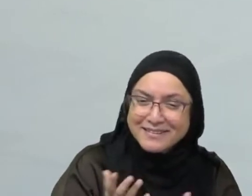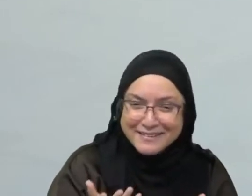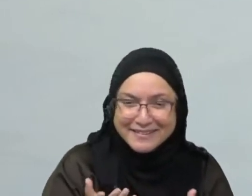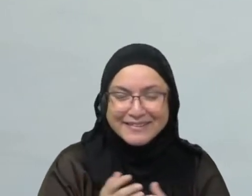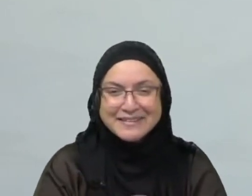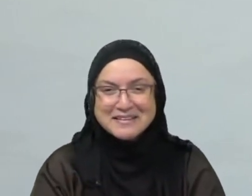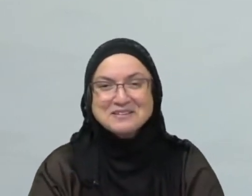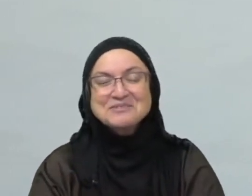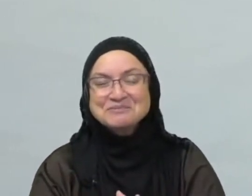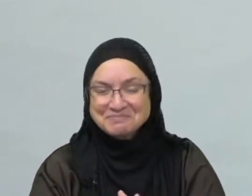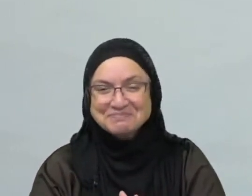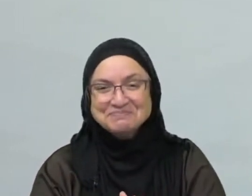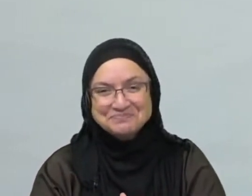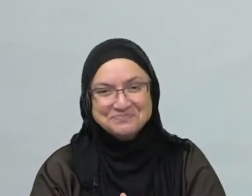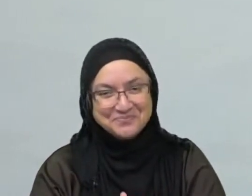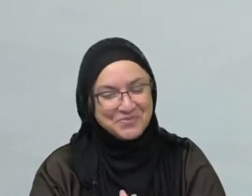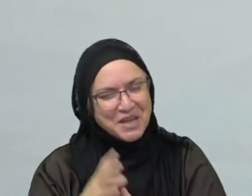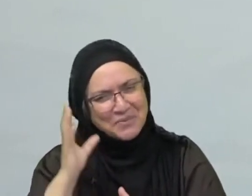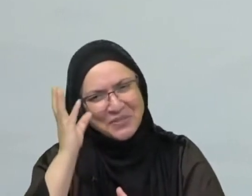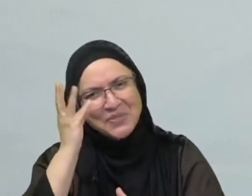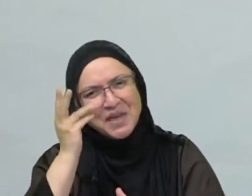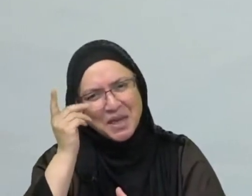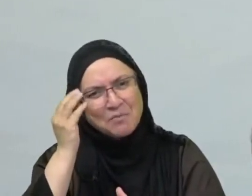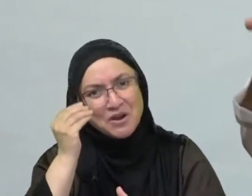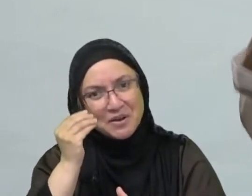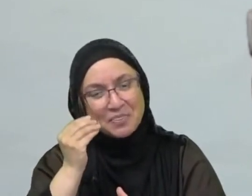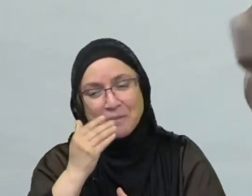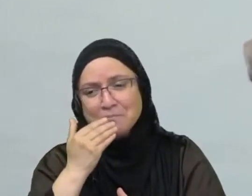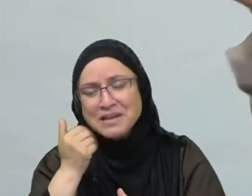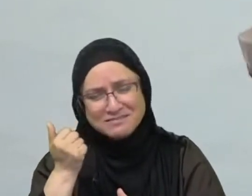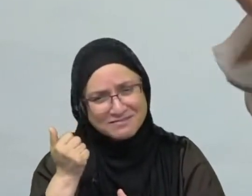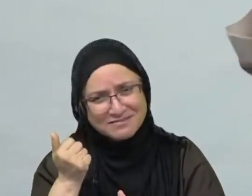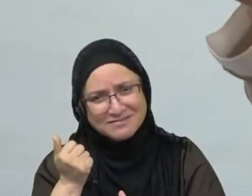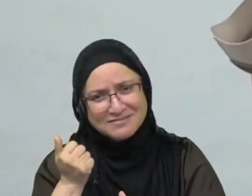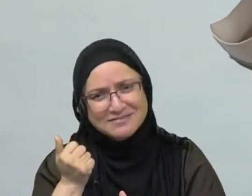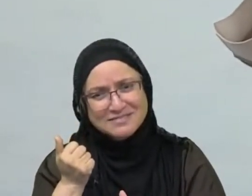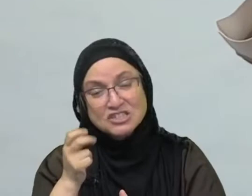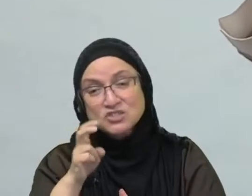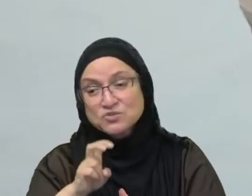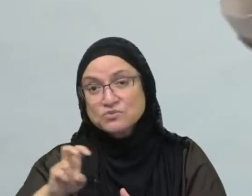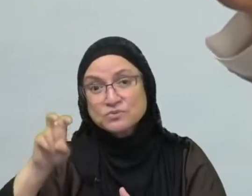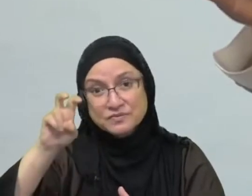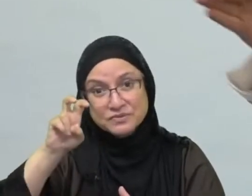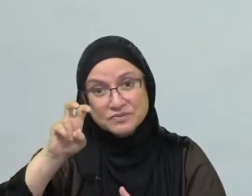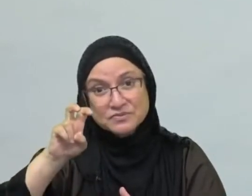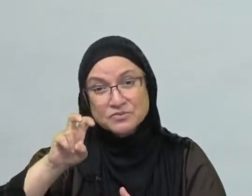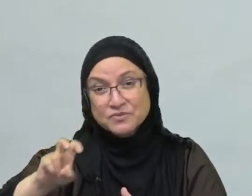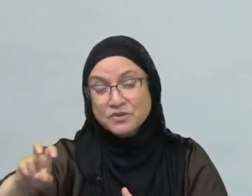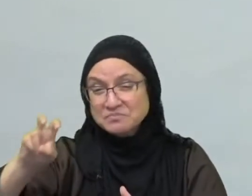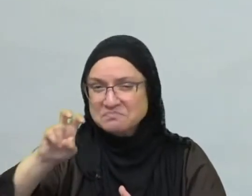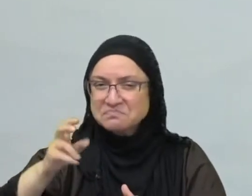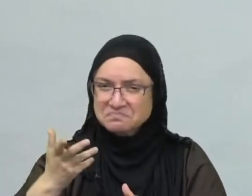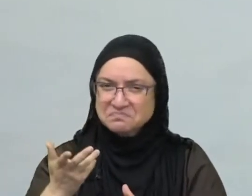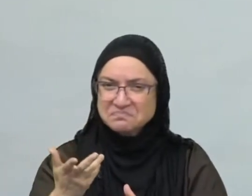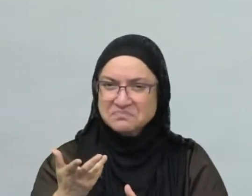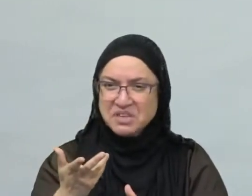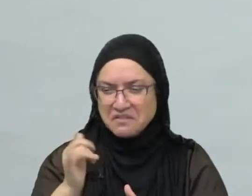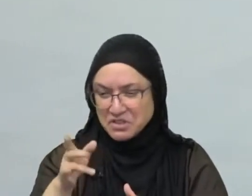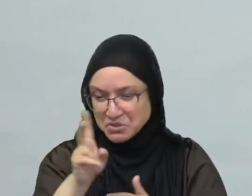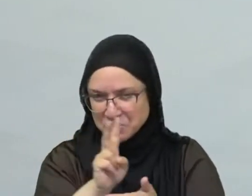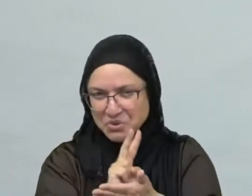adult, and you knew that 2 weeks from now, there's this vacation that we're going to take. We already booked the